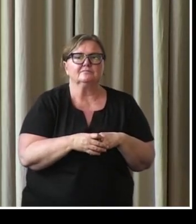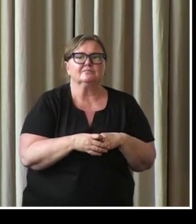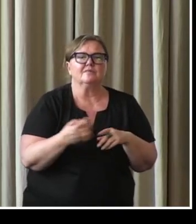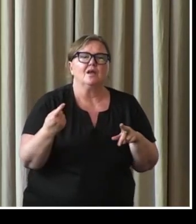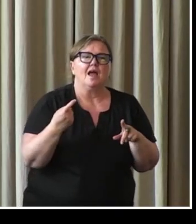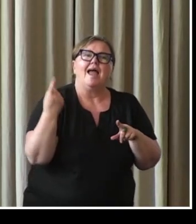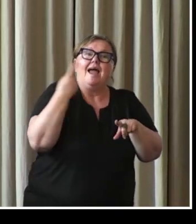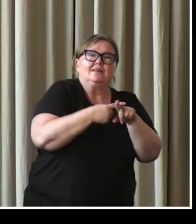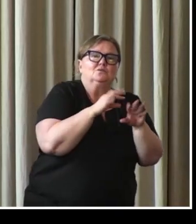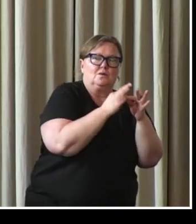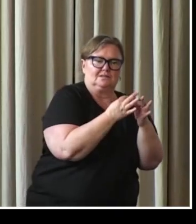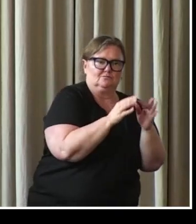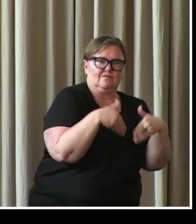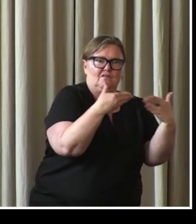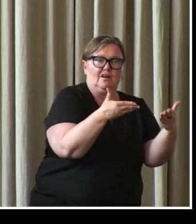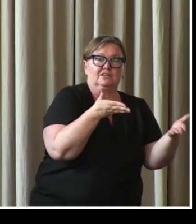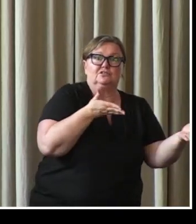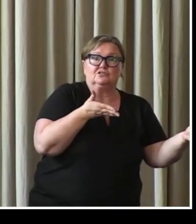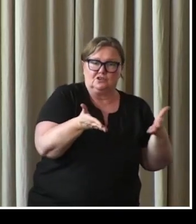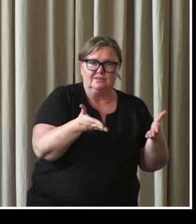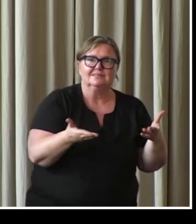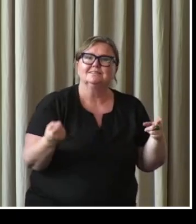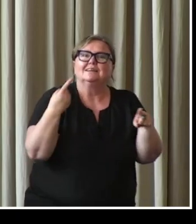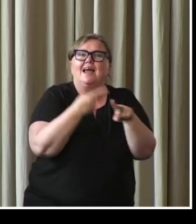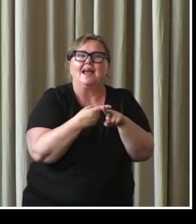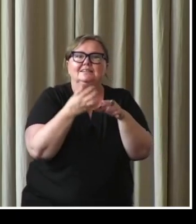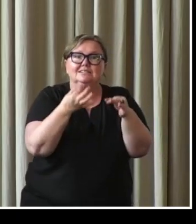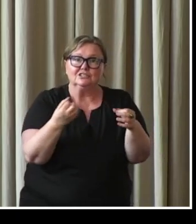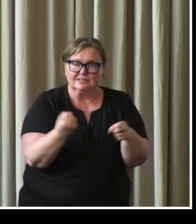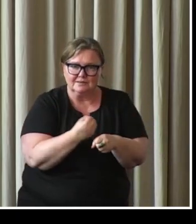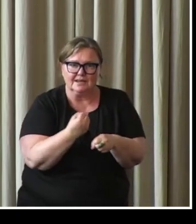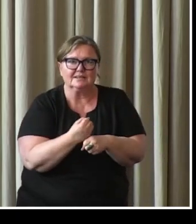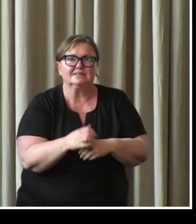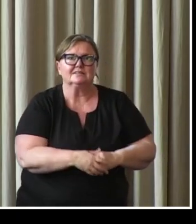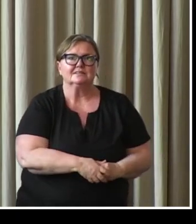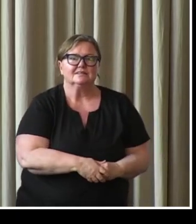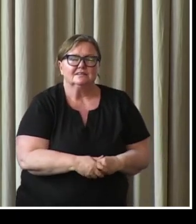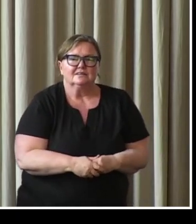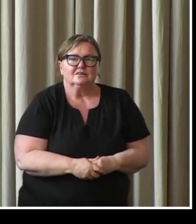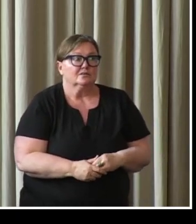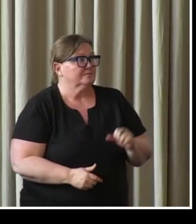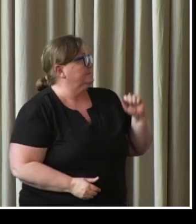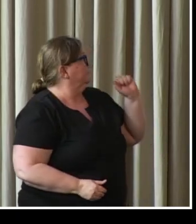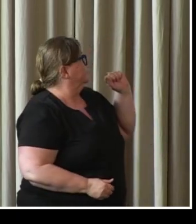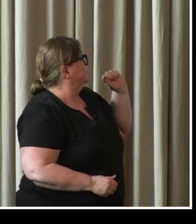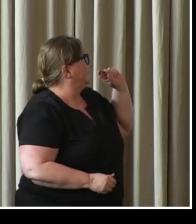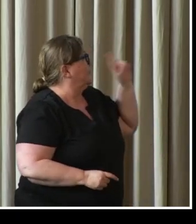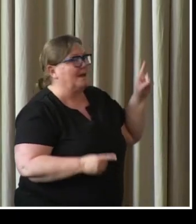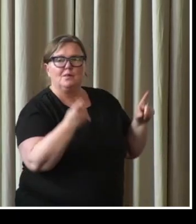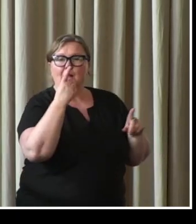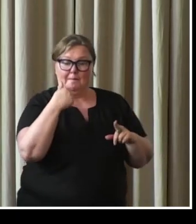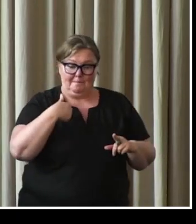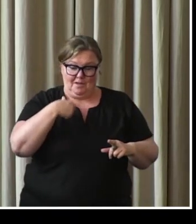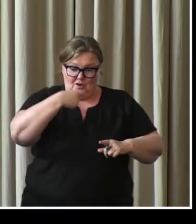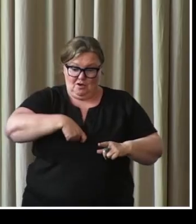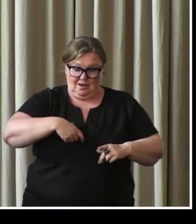and organisations providing services, as well as decision makers, those who are likely to connect with